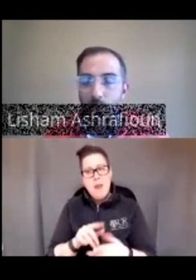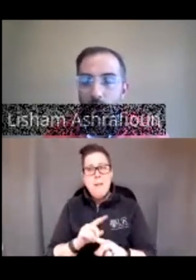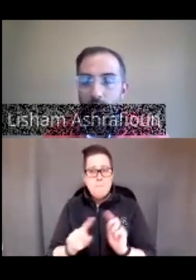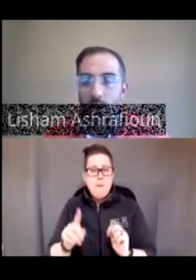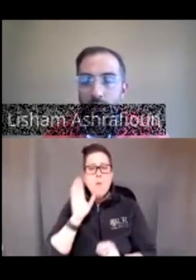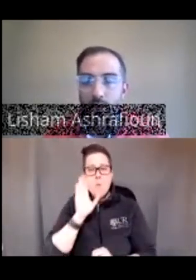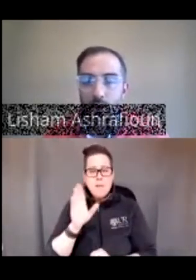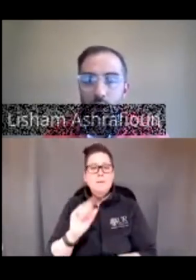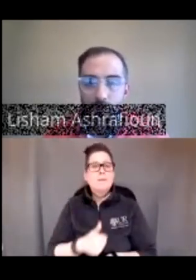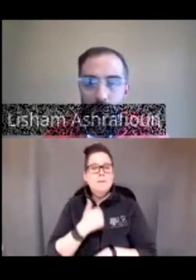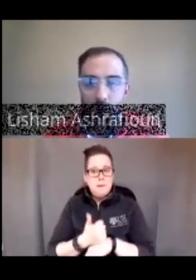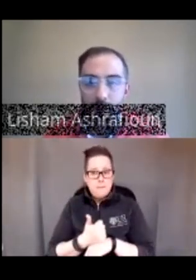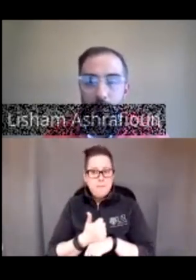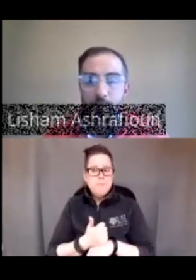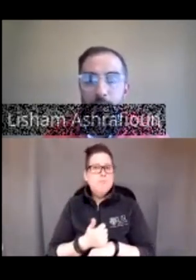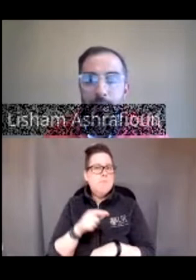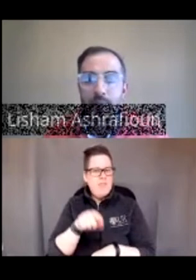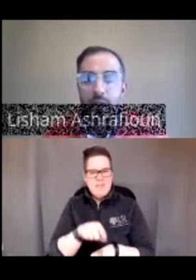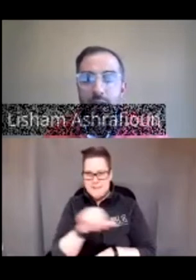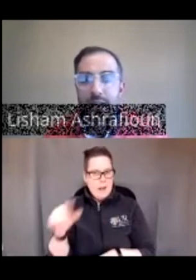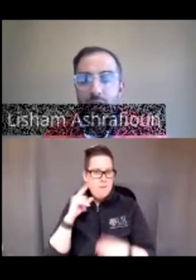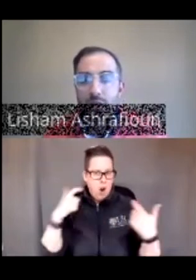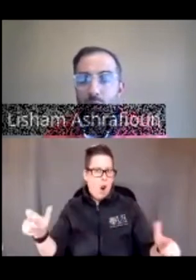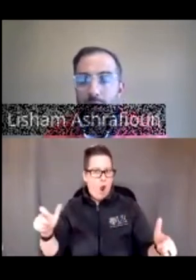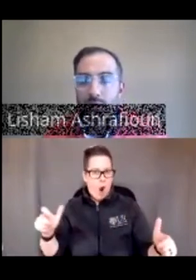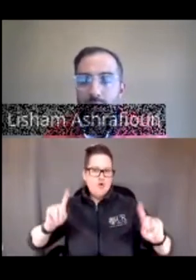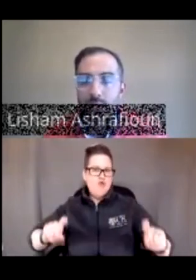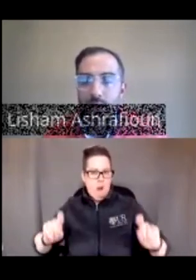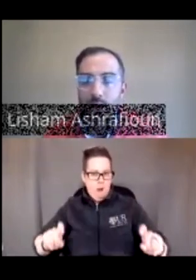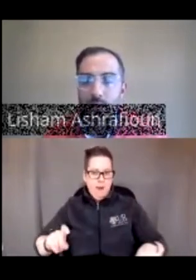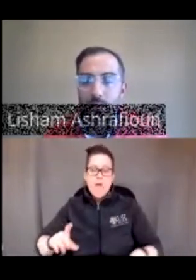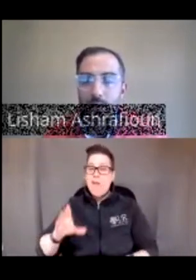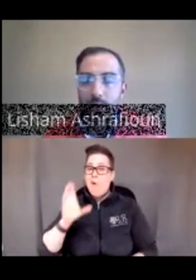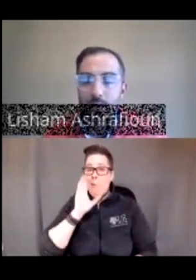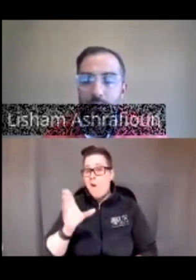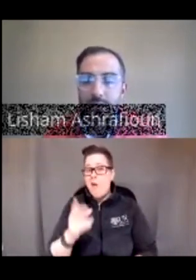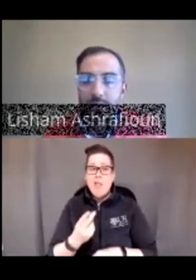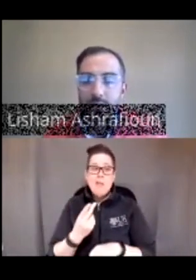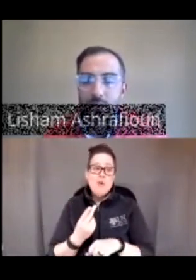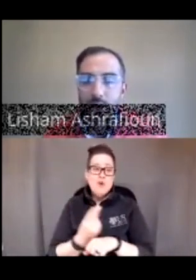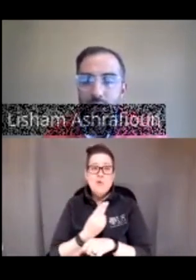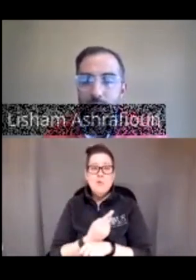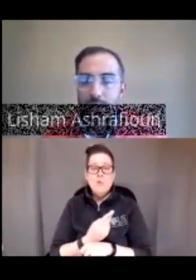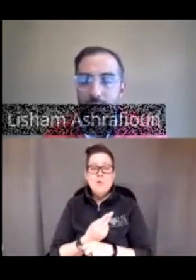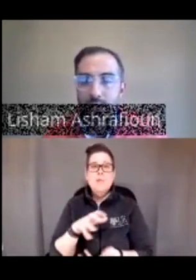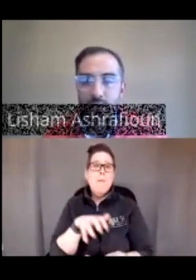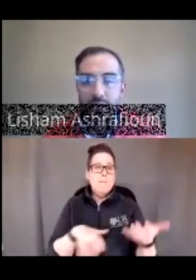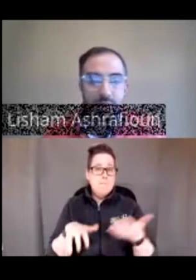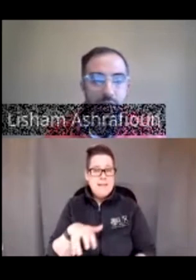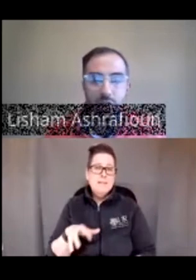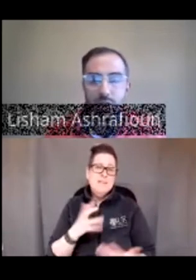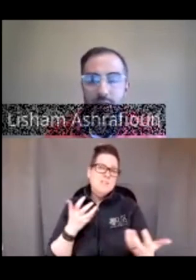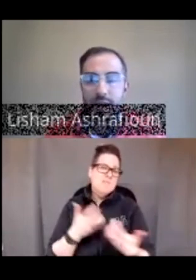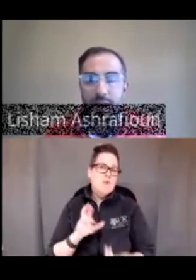up for our larger trial, and essentially we'll be using mixed regression modeling to